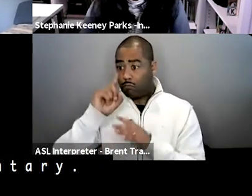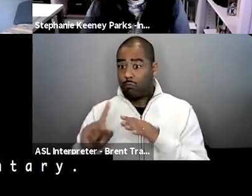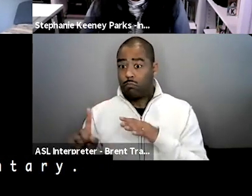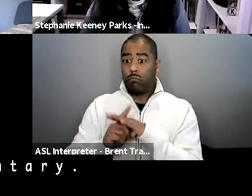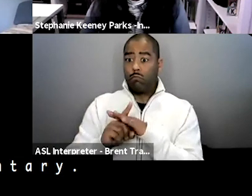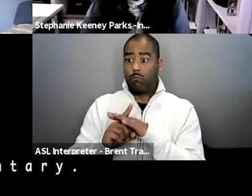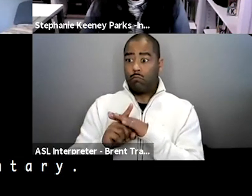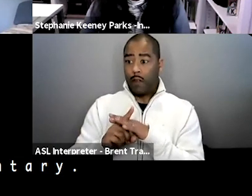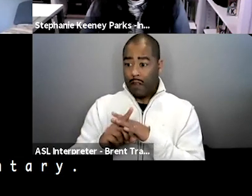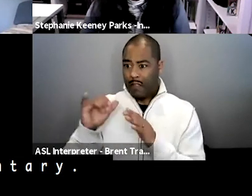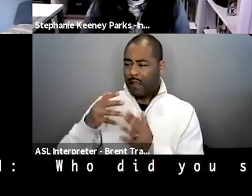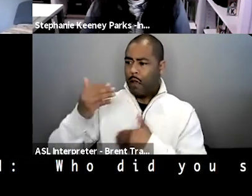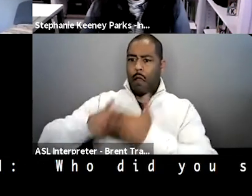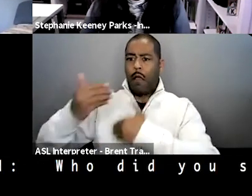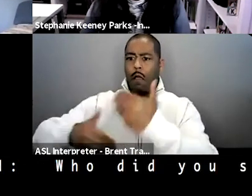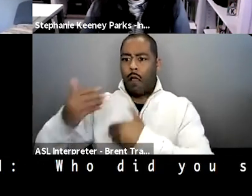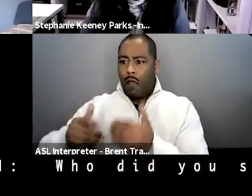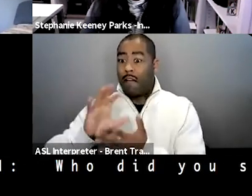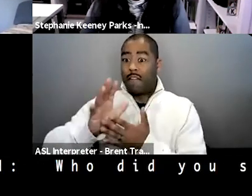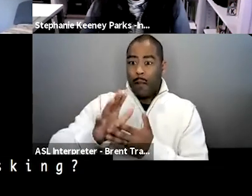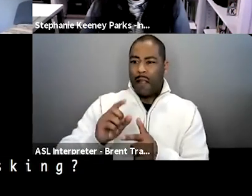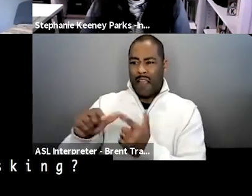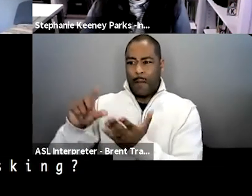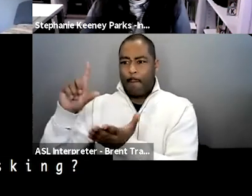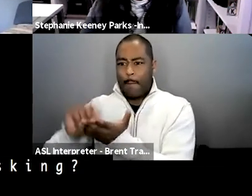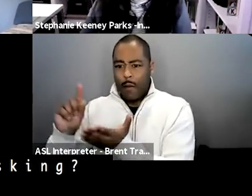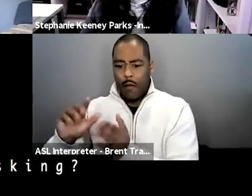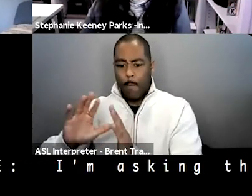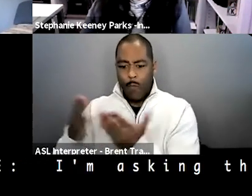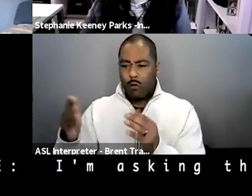and finally to this award-winning documentary.